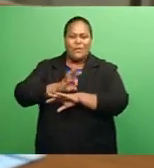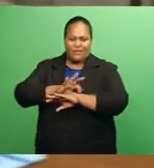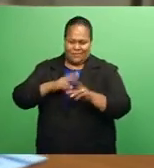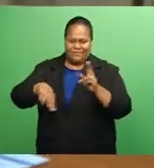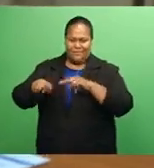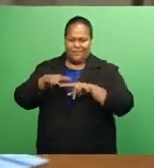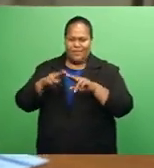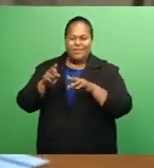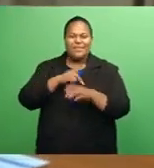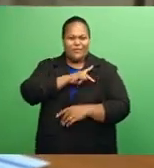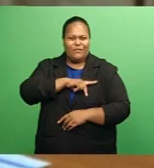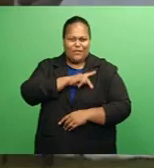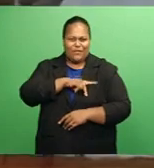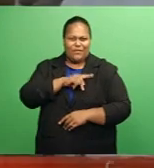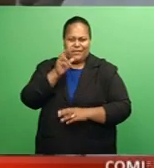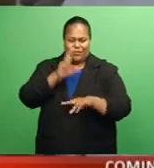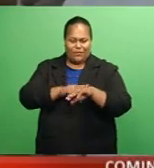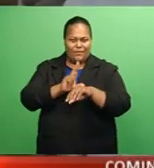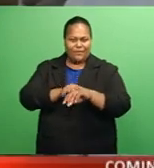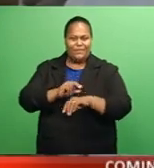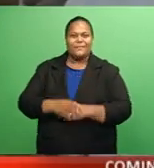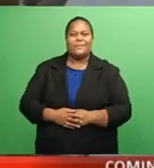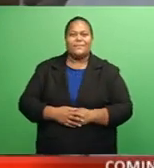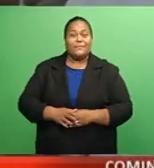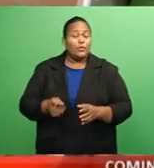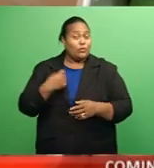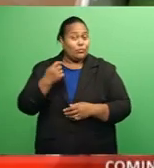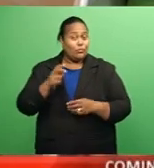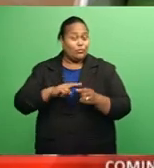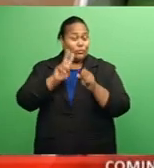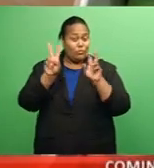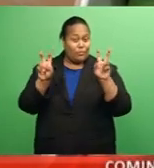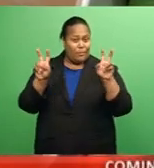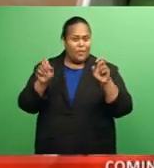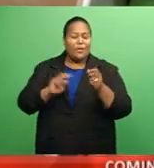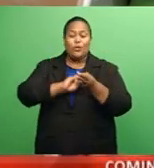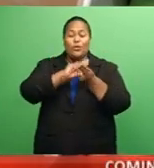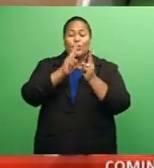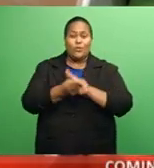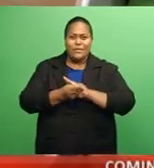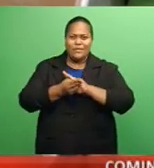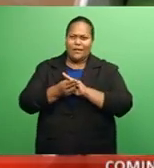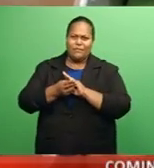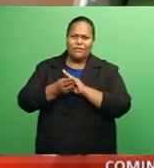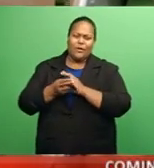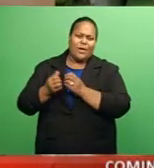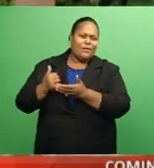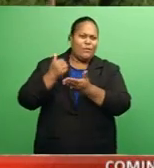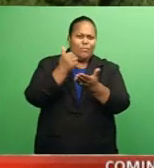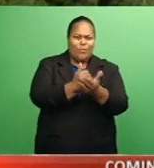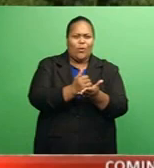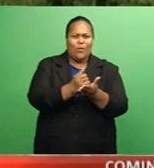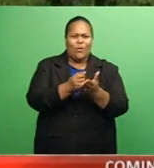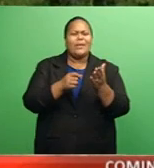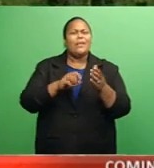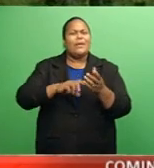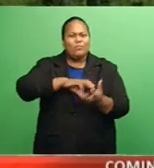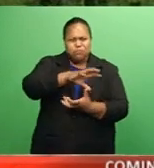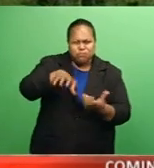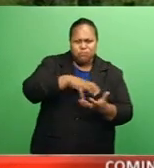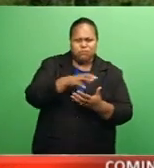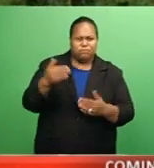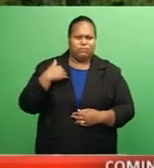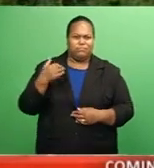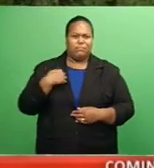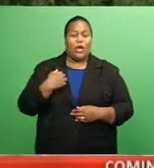Vadala, FBC News. Up ahead, UNICEF assists cyclone-affected schools and coastal